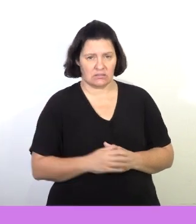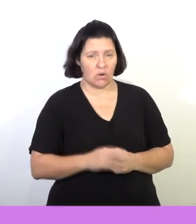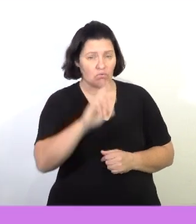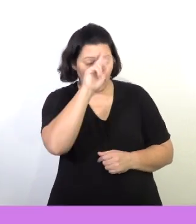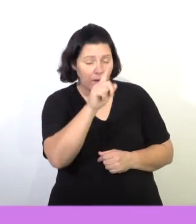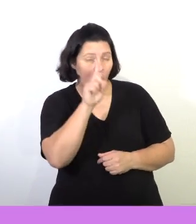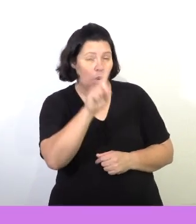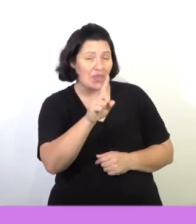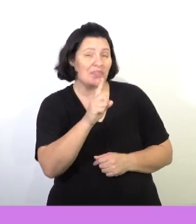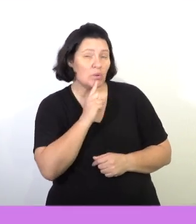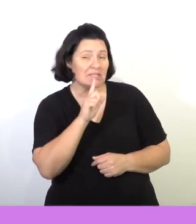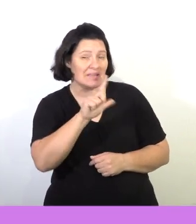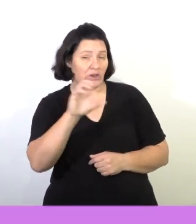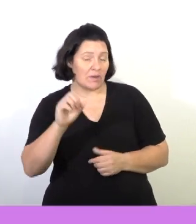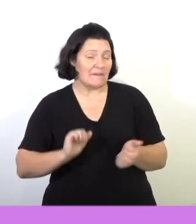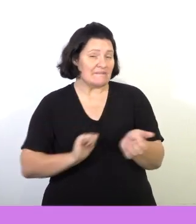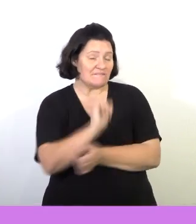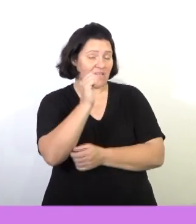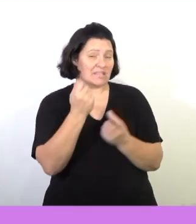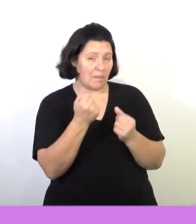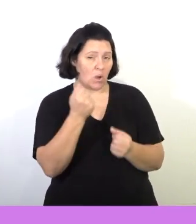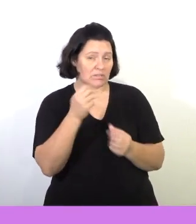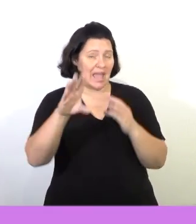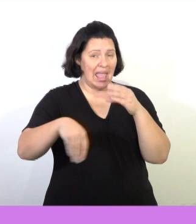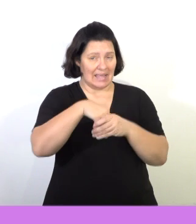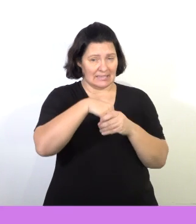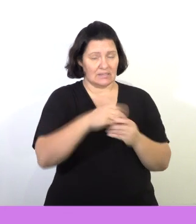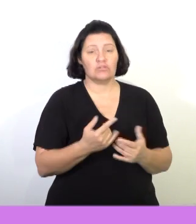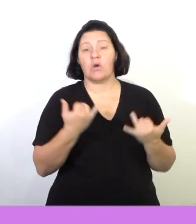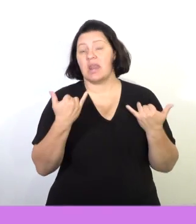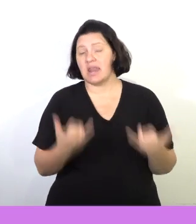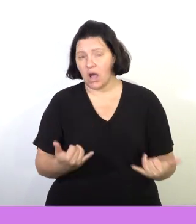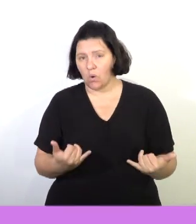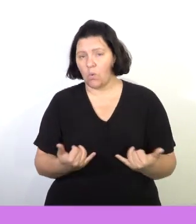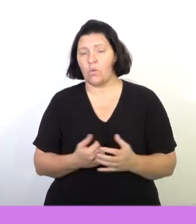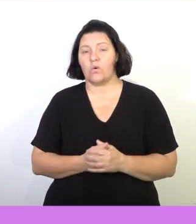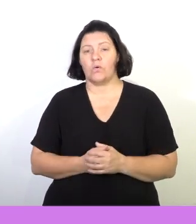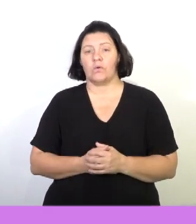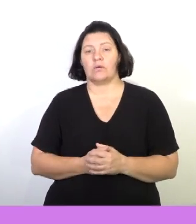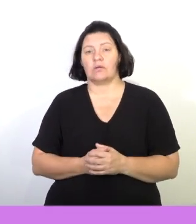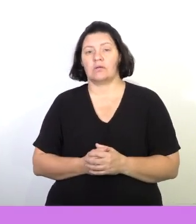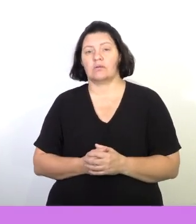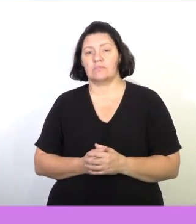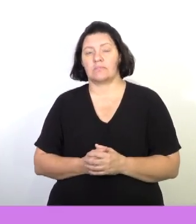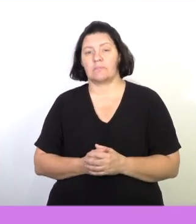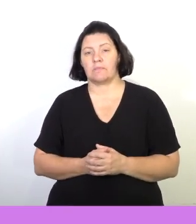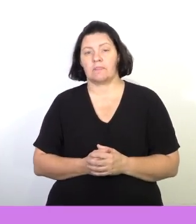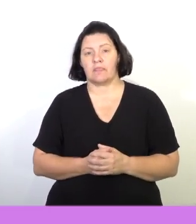1,700. Remember, the 1,700 includes the fixed amount of 500. So we therefore need to